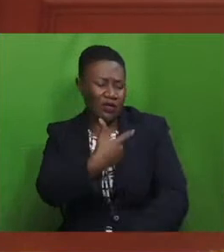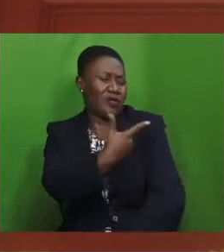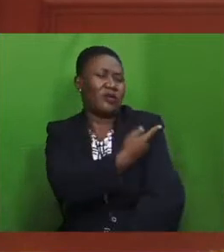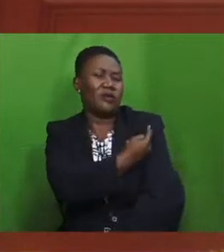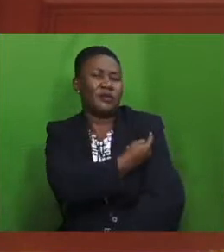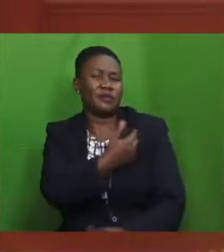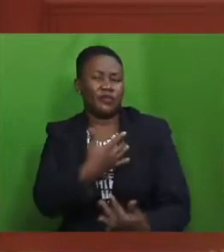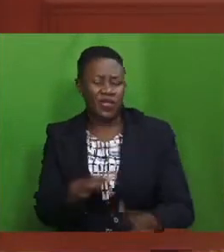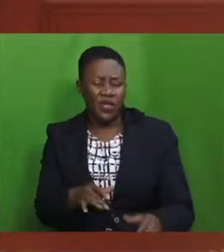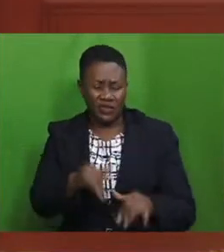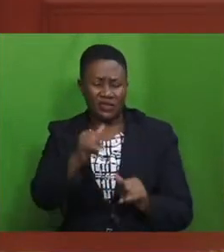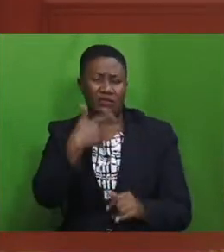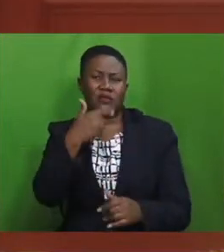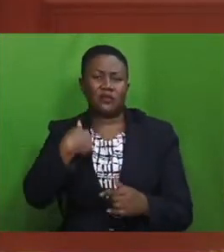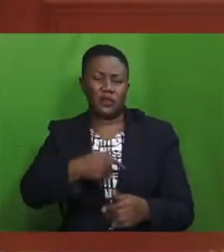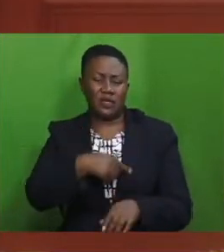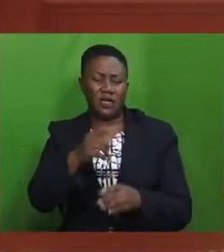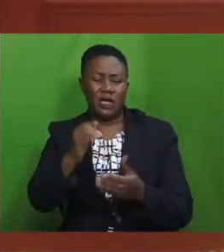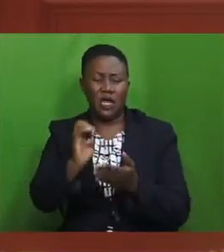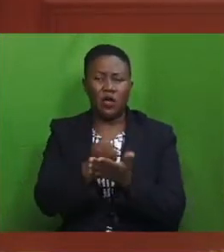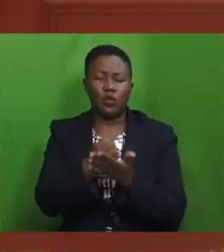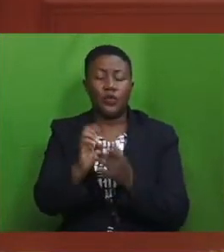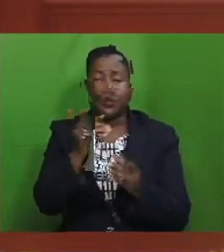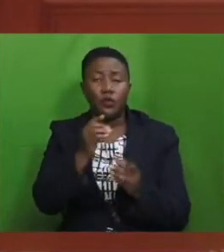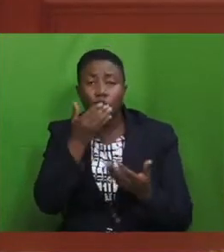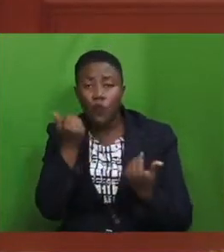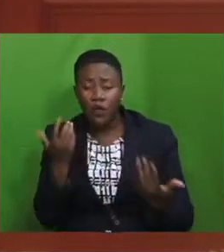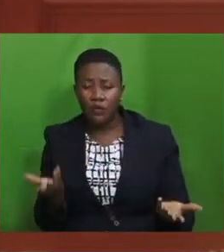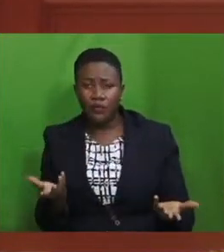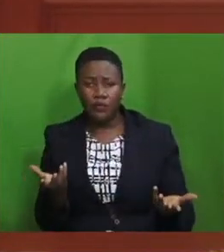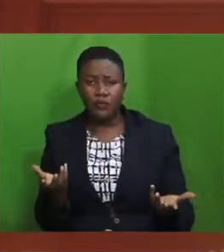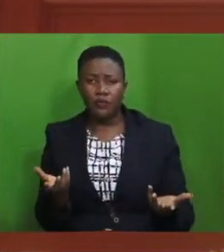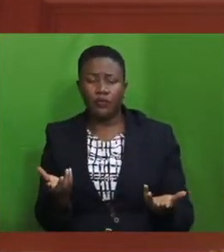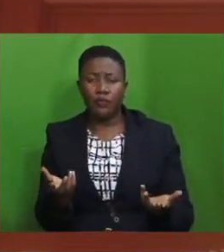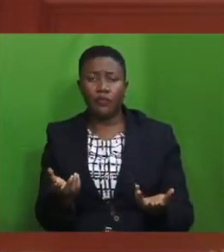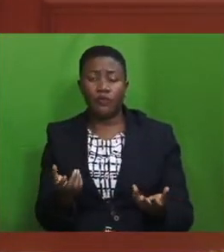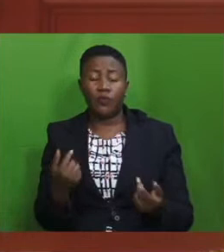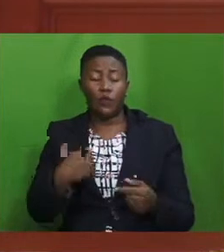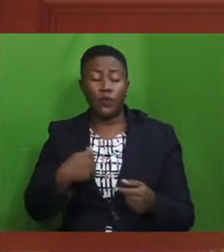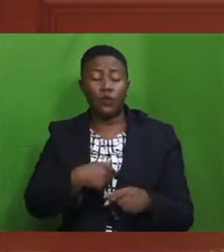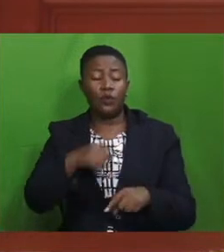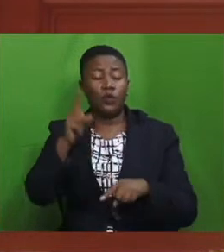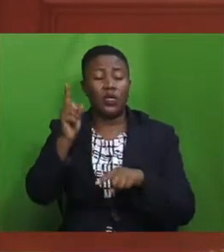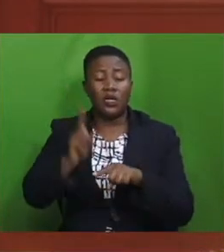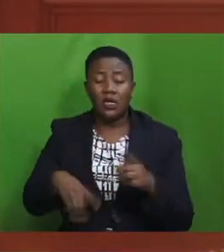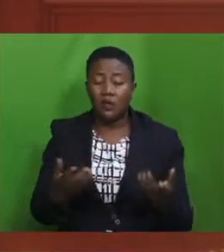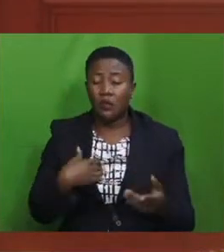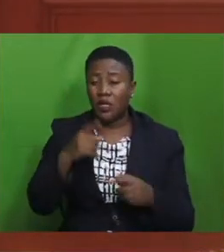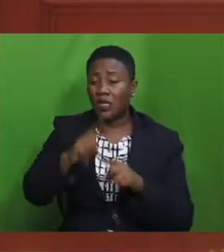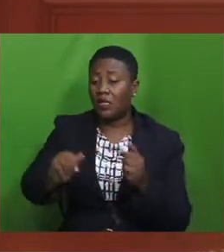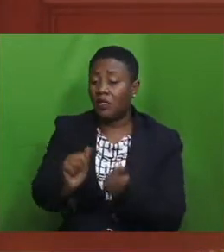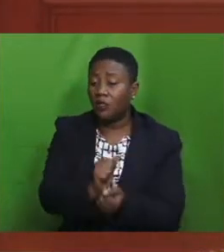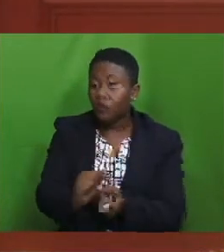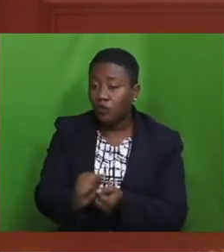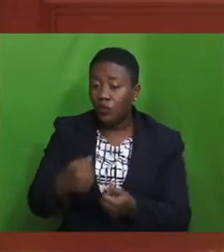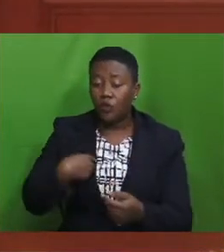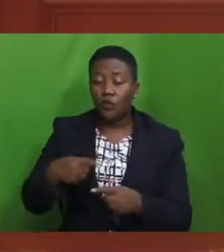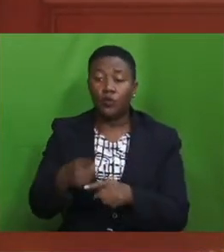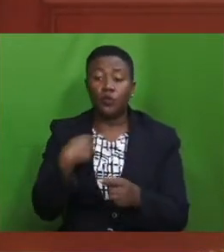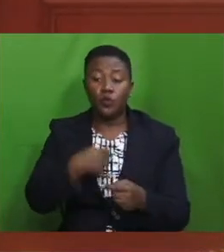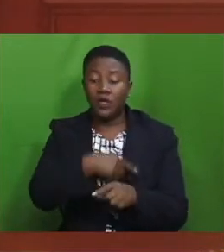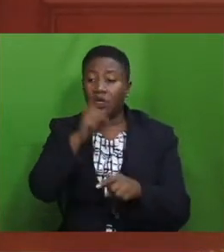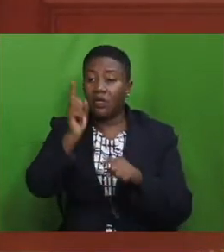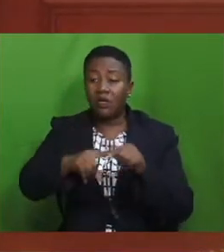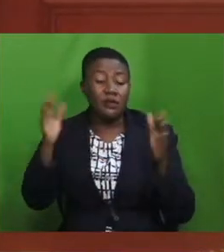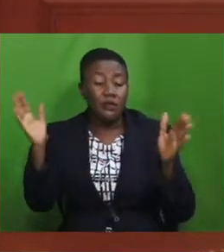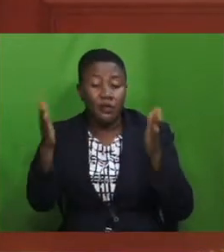say you are doing well? Mr. Speaker, we cannot heal them and we cannot praise them. We know that COVID have